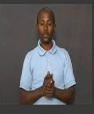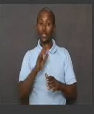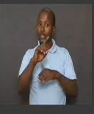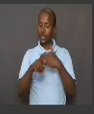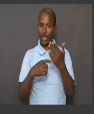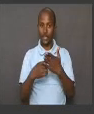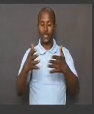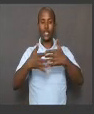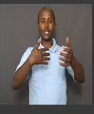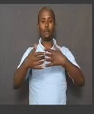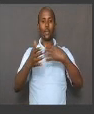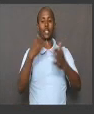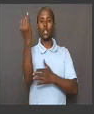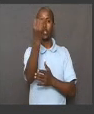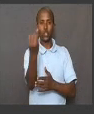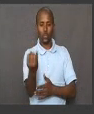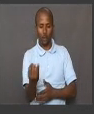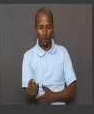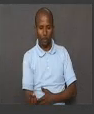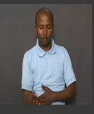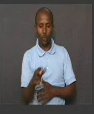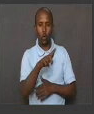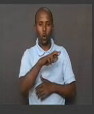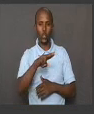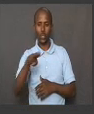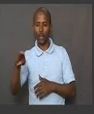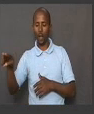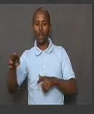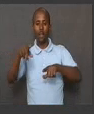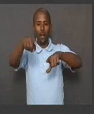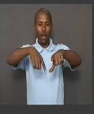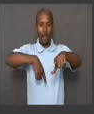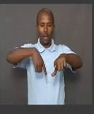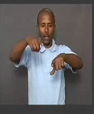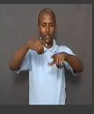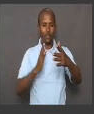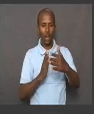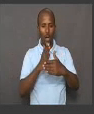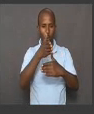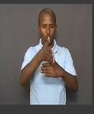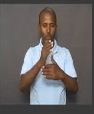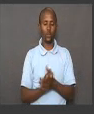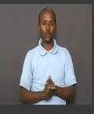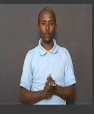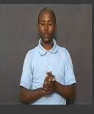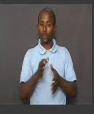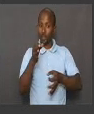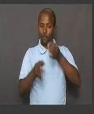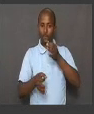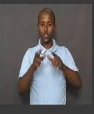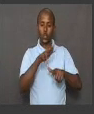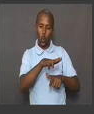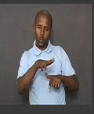Then we simply draw a horizontal line across the graph. If the